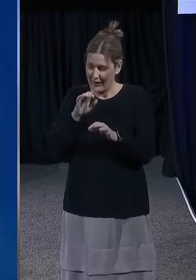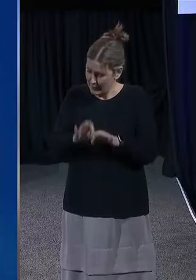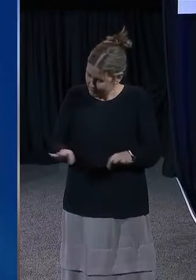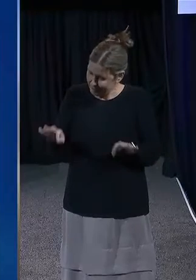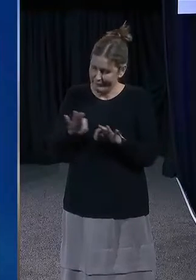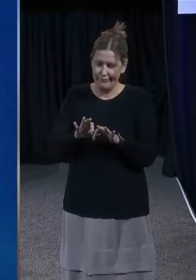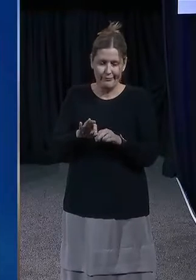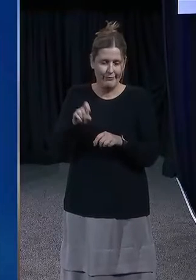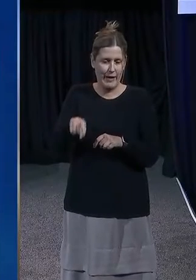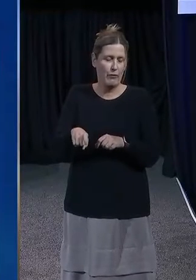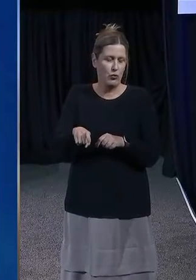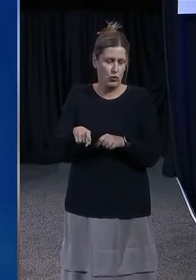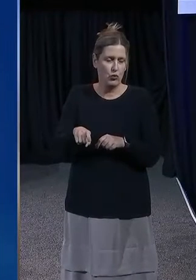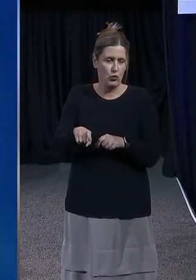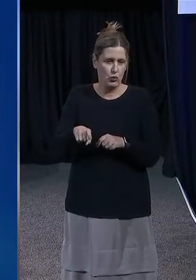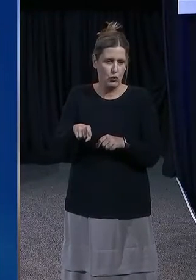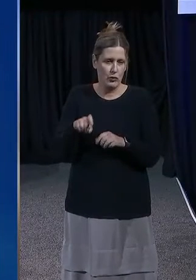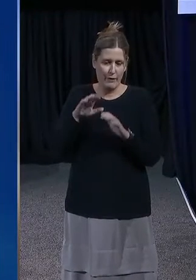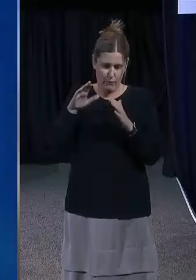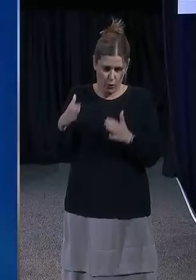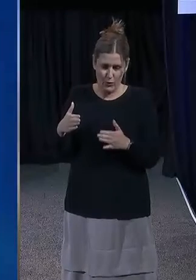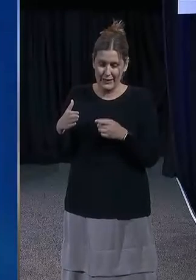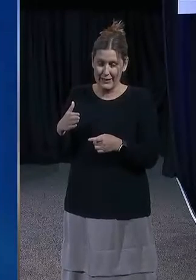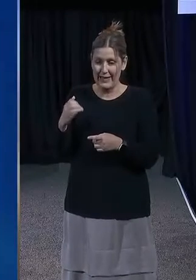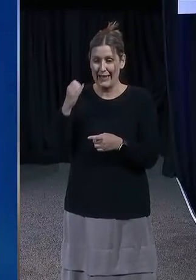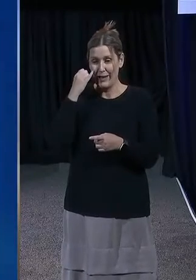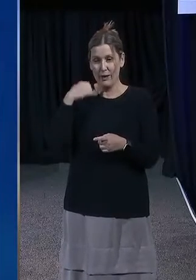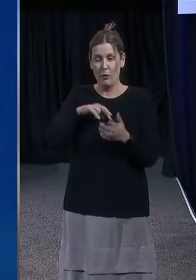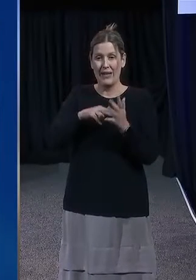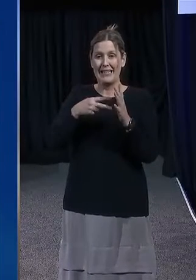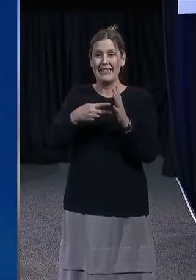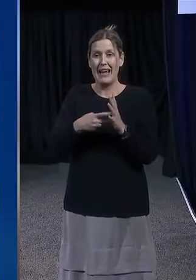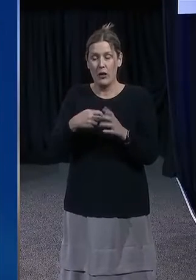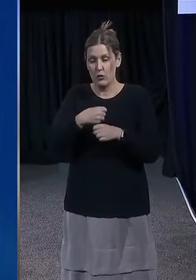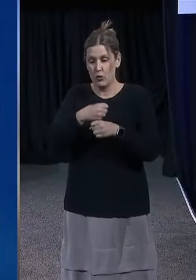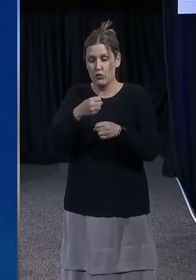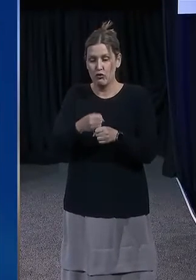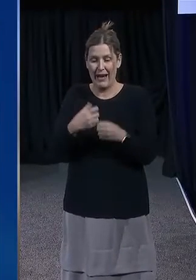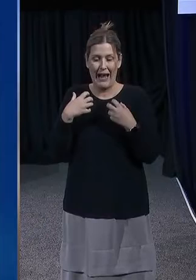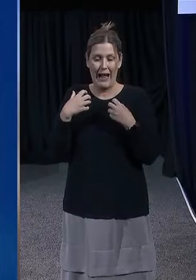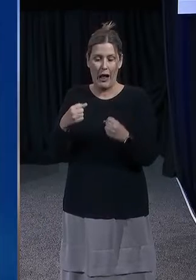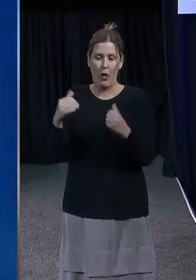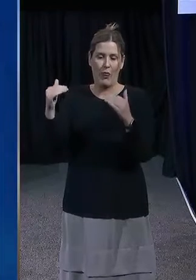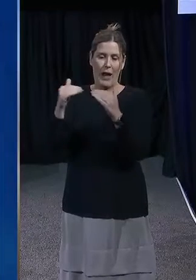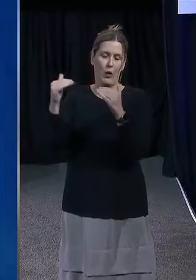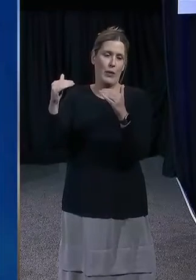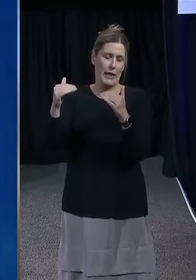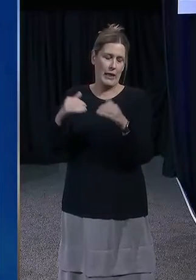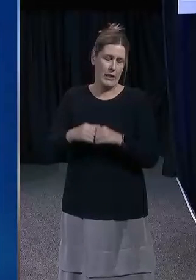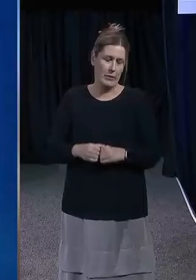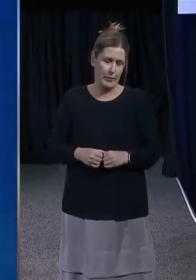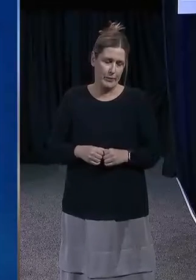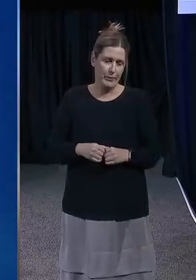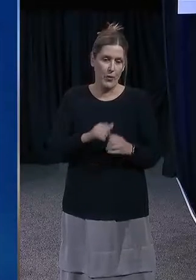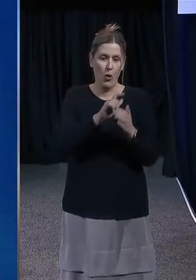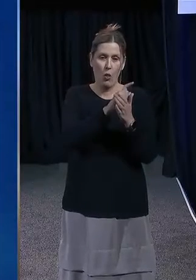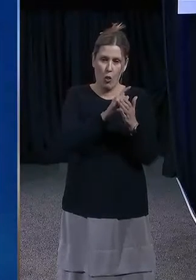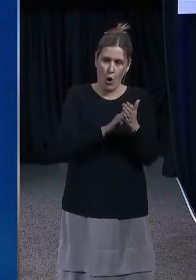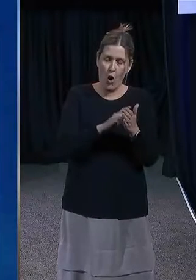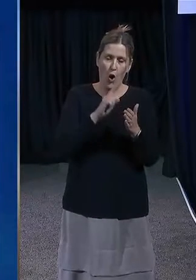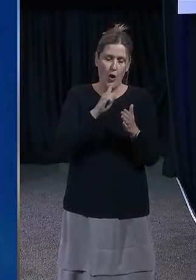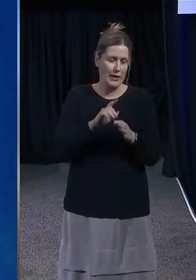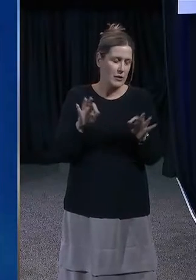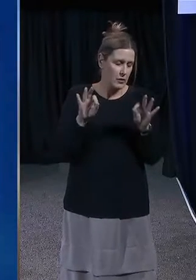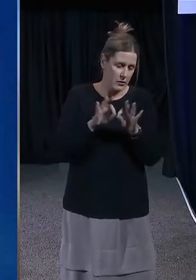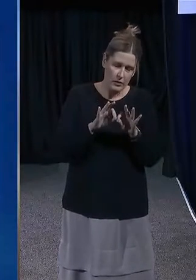Imperative if we intend to create health equity. Law is essential to